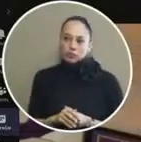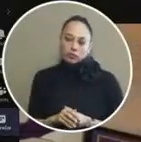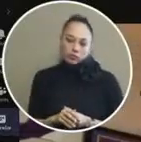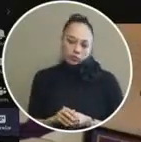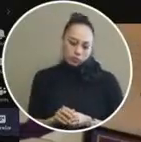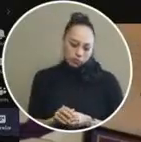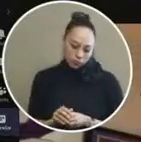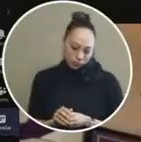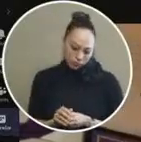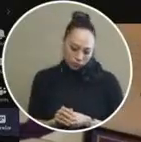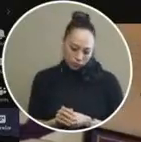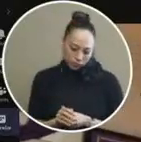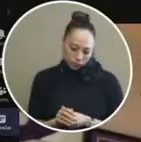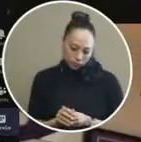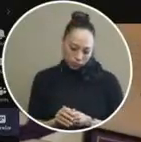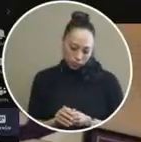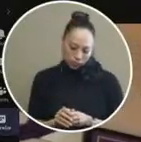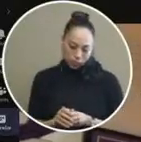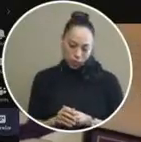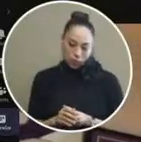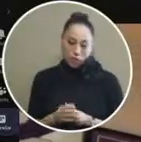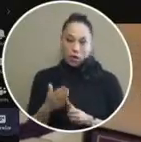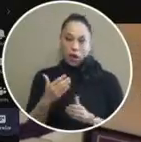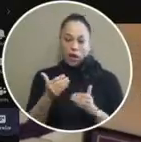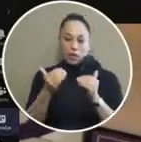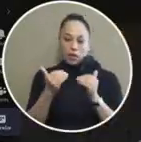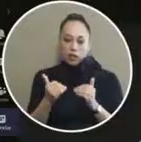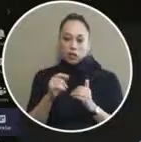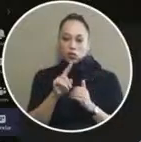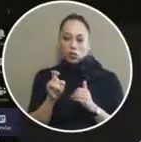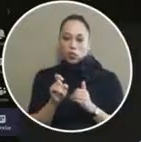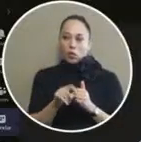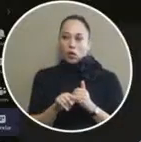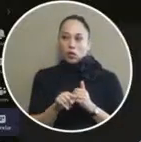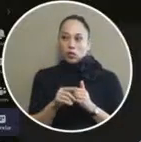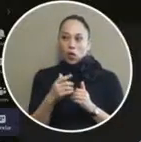And then my next question or